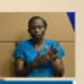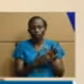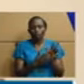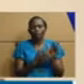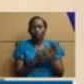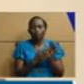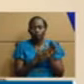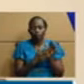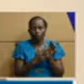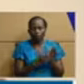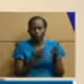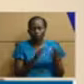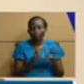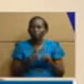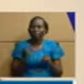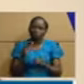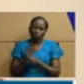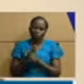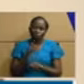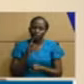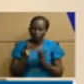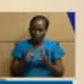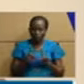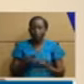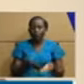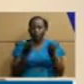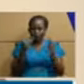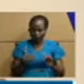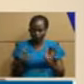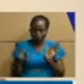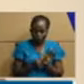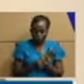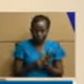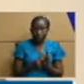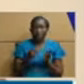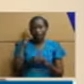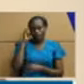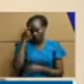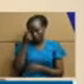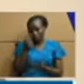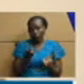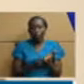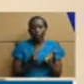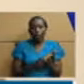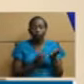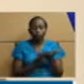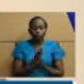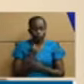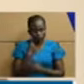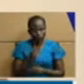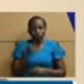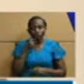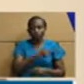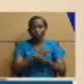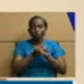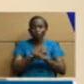I have not much that I can say, but now to go on to the point, the government of Uganda certainly recognizes that social protection